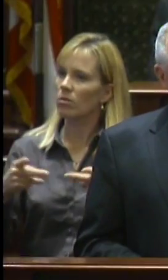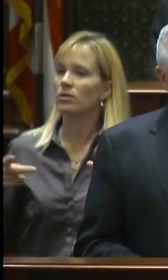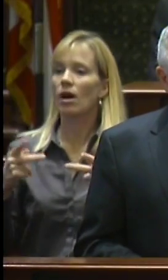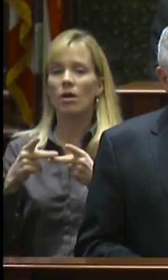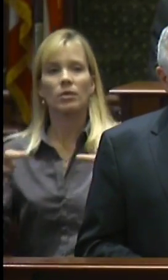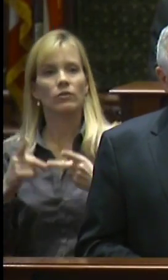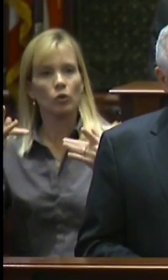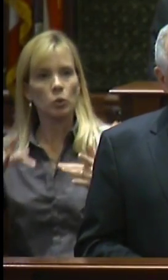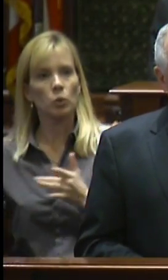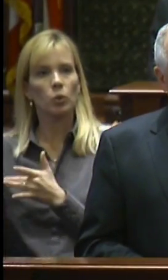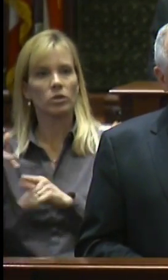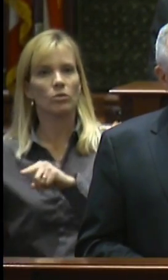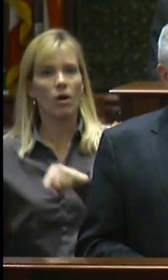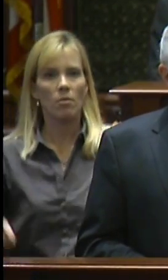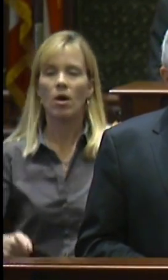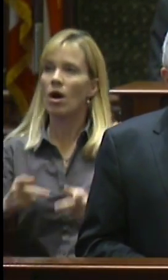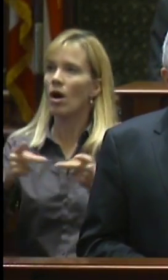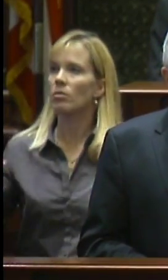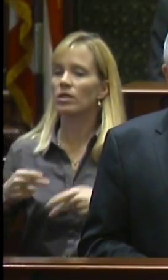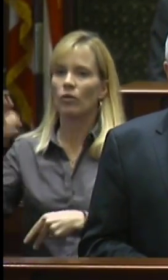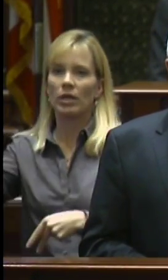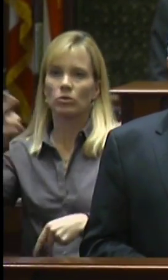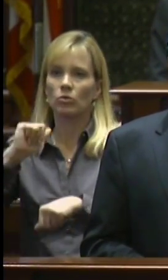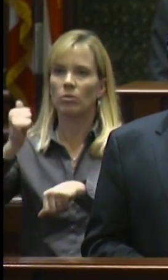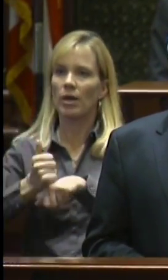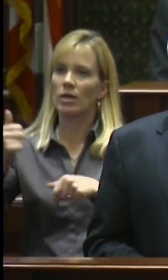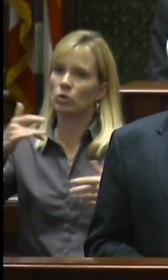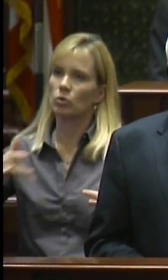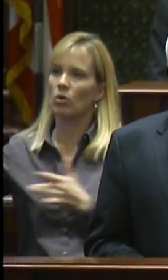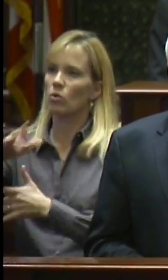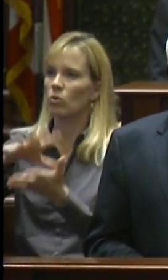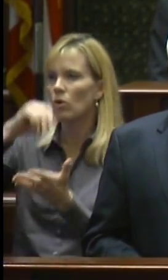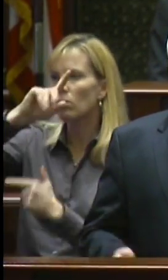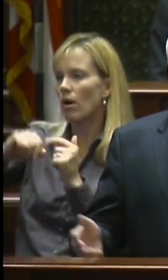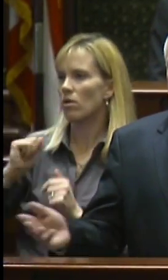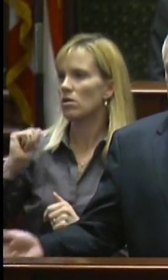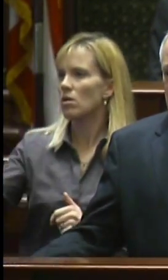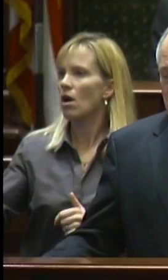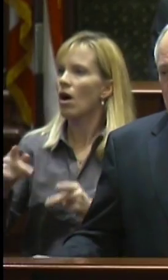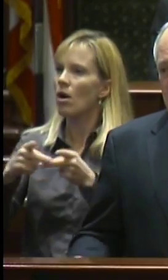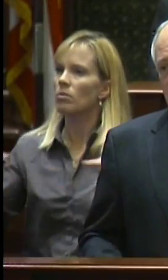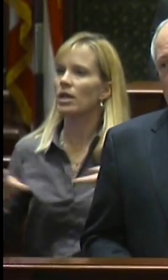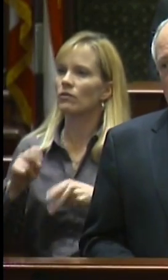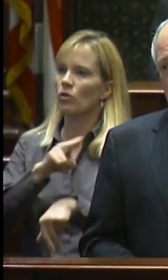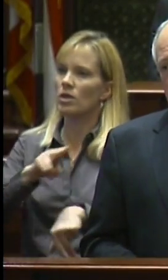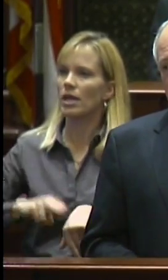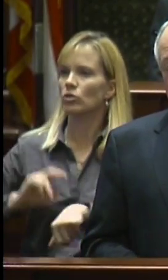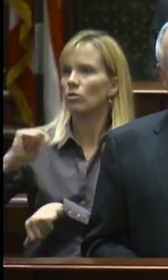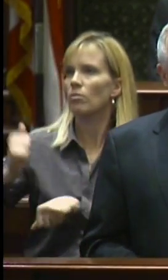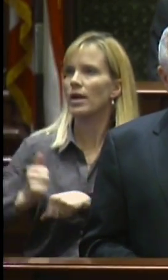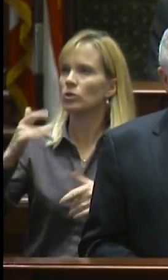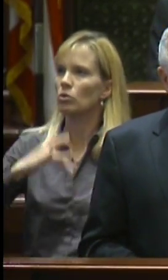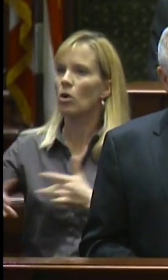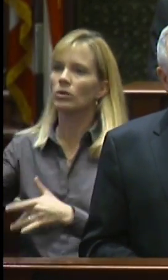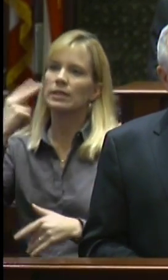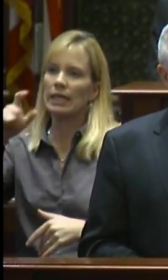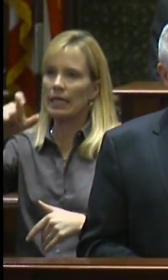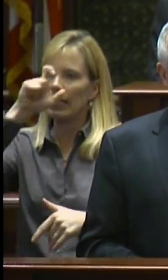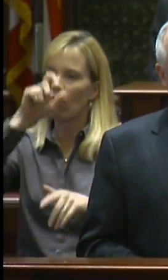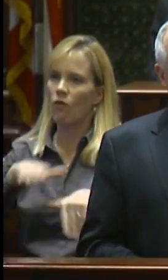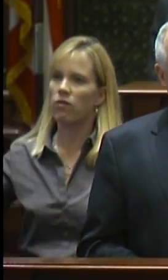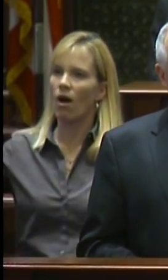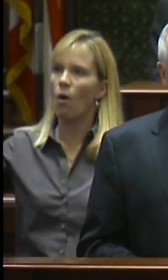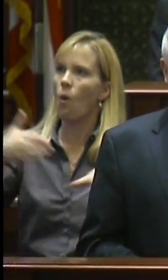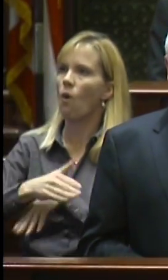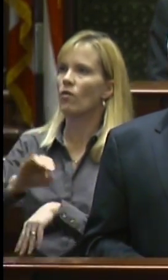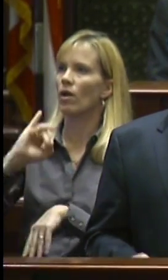place for tourism, a place for history-based tourism to learn about Lincoln, a place for nature-based tourism to see an eagle fly over the